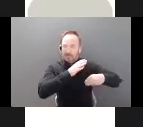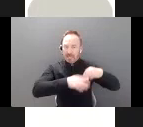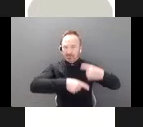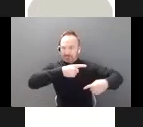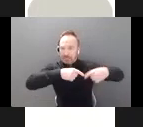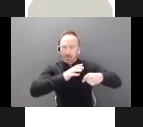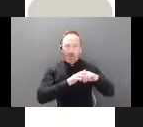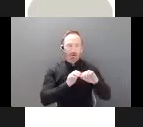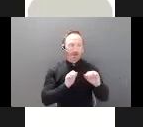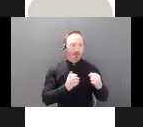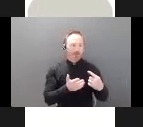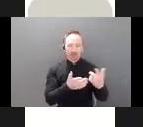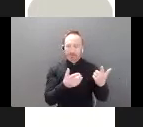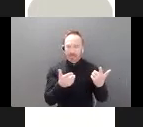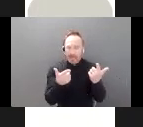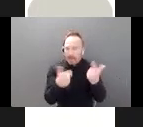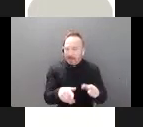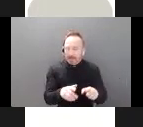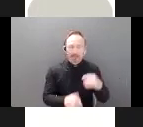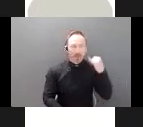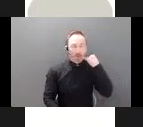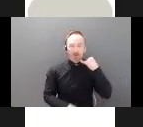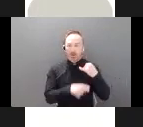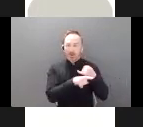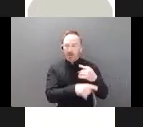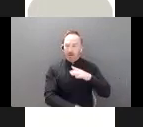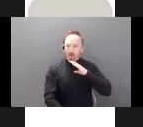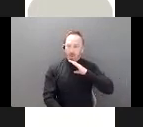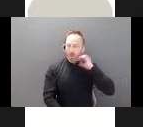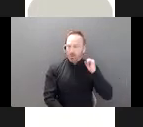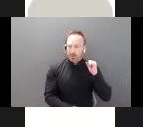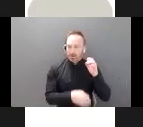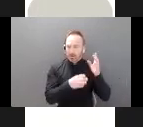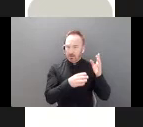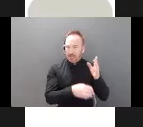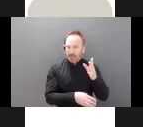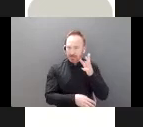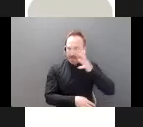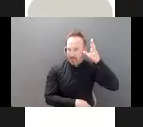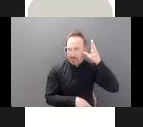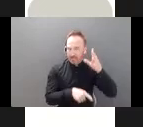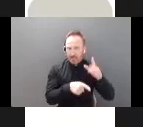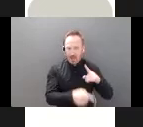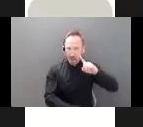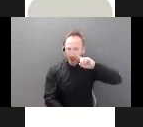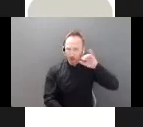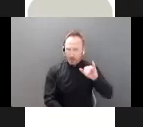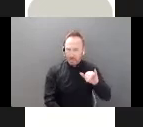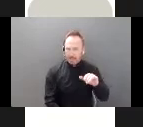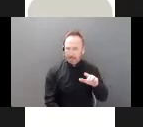early onset dementia, for example, showing signs of that, and one sibling is saying, no, that's not the case.